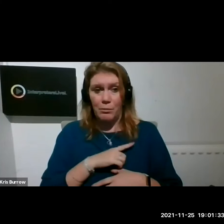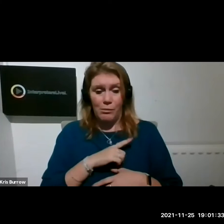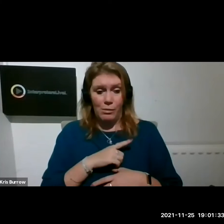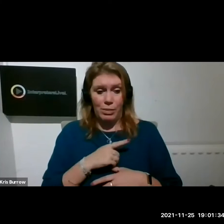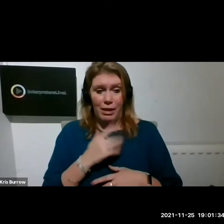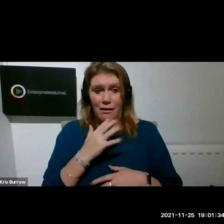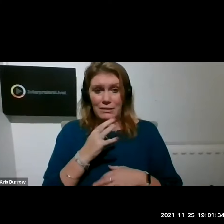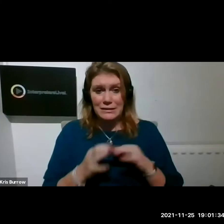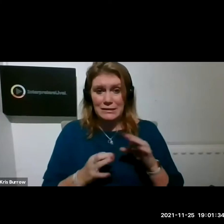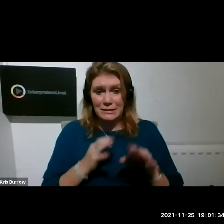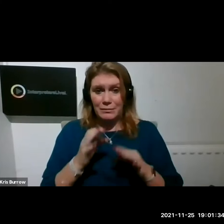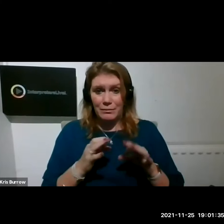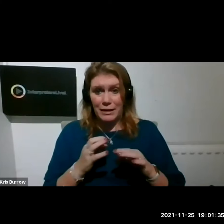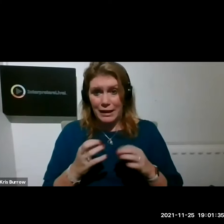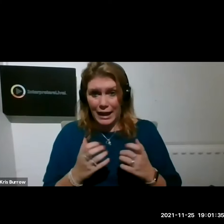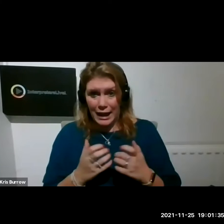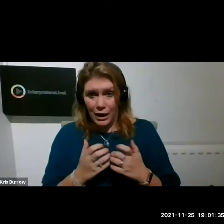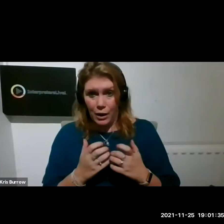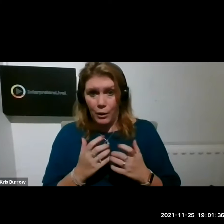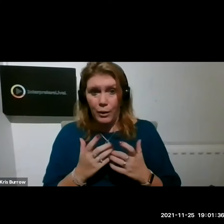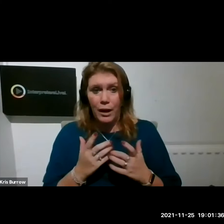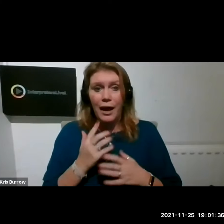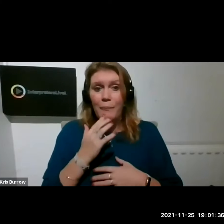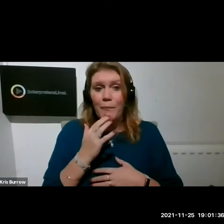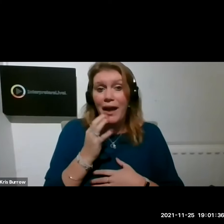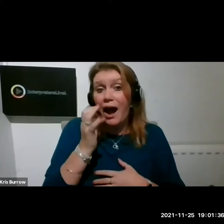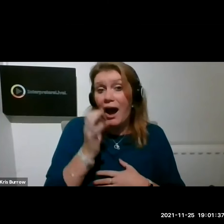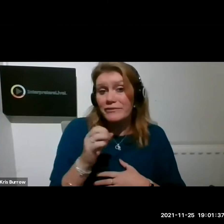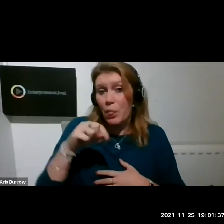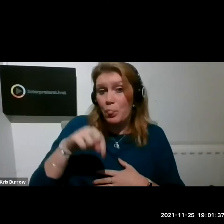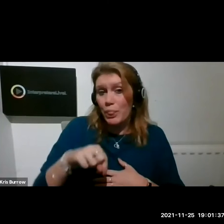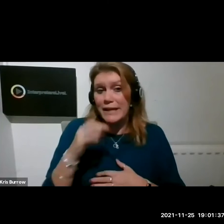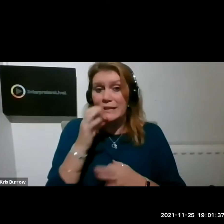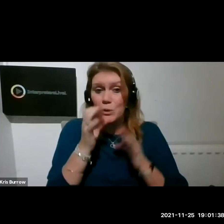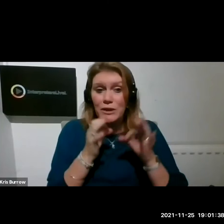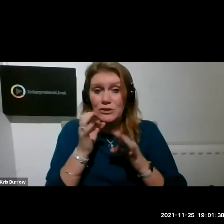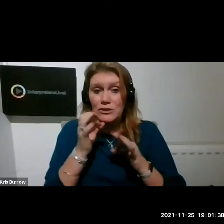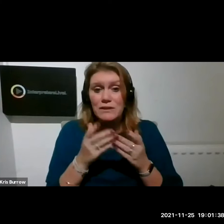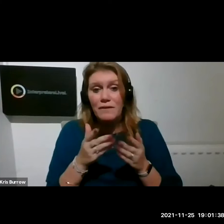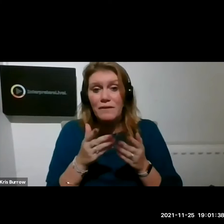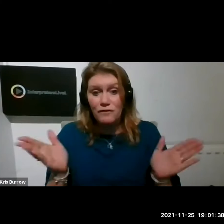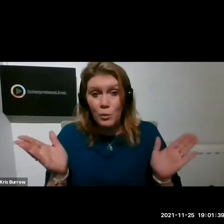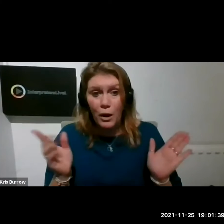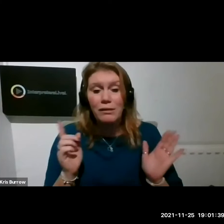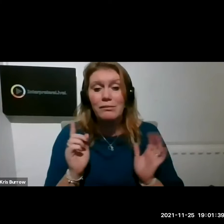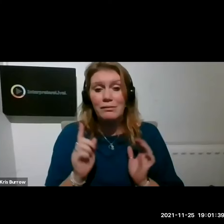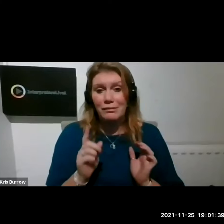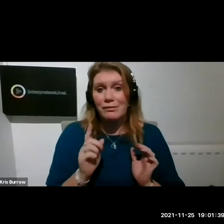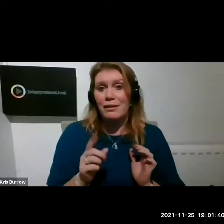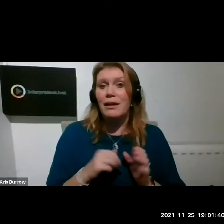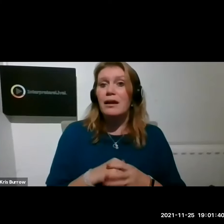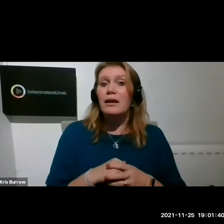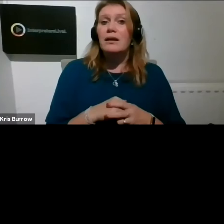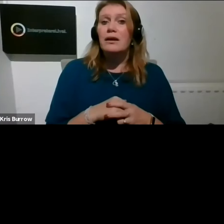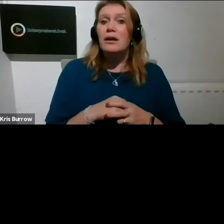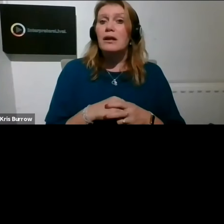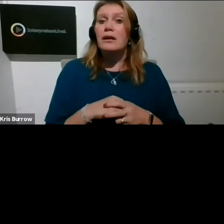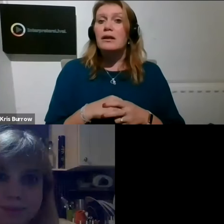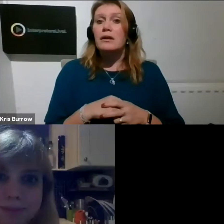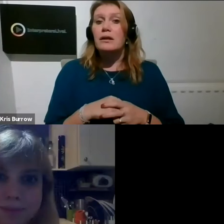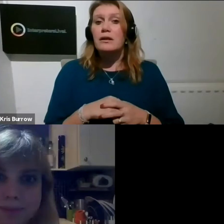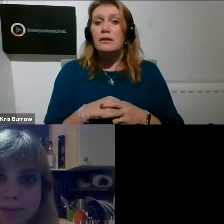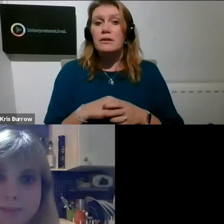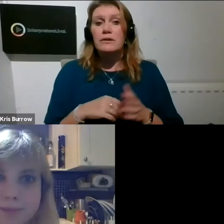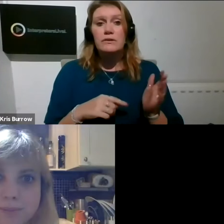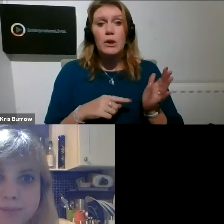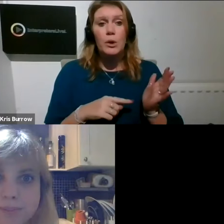ask these questions of everyone. So, can we have Toria? I think, Emily, if you want to